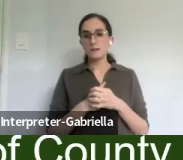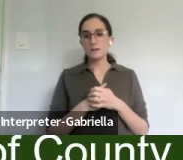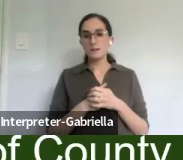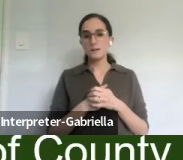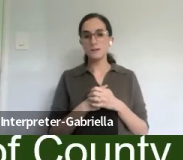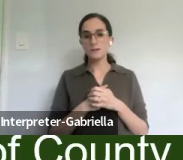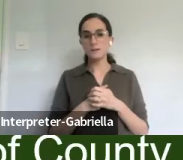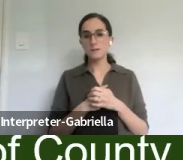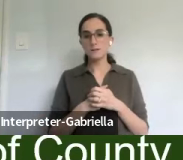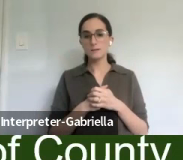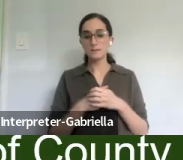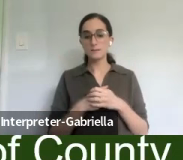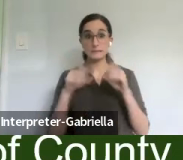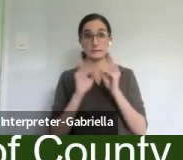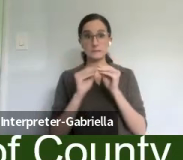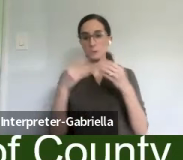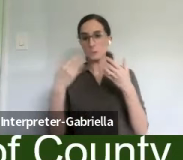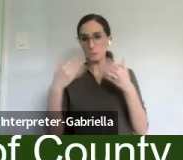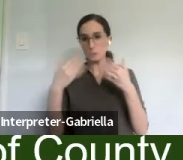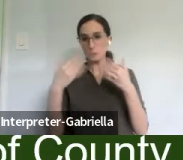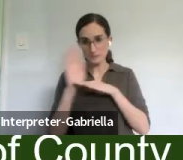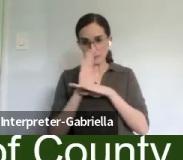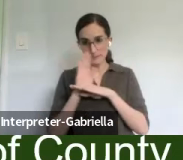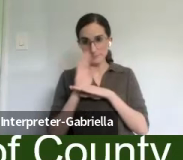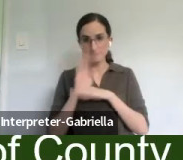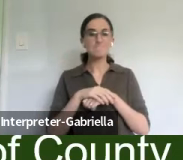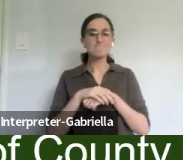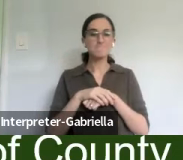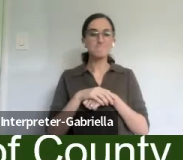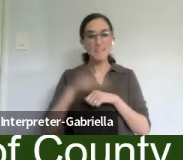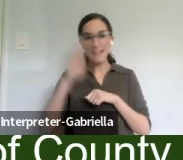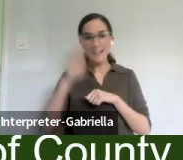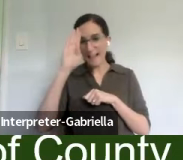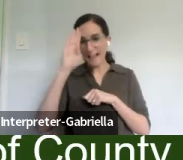breakout session together. Hello. Hi, it's been a long day, hasn't it?